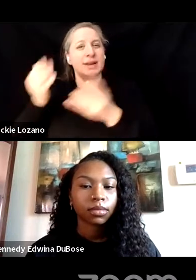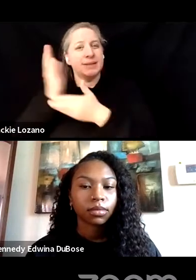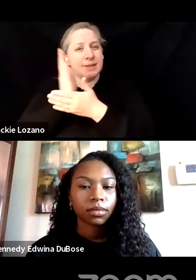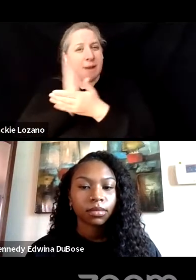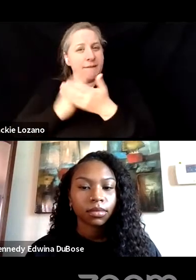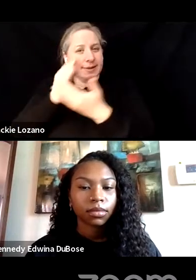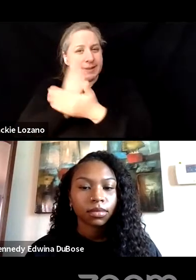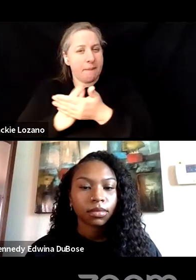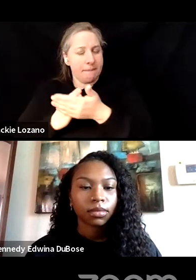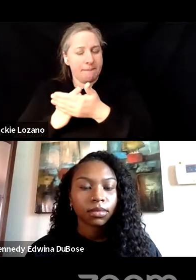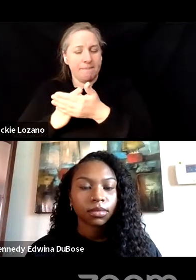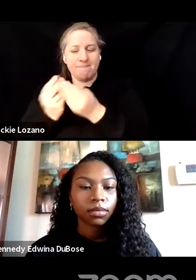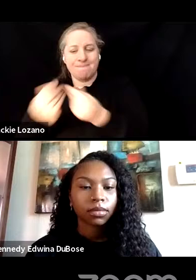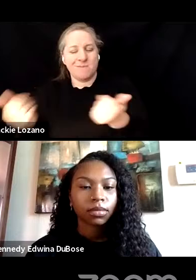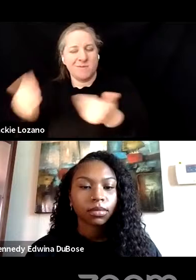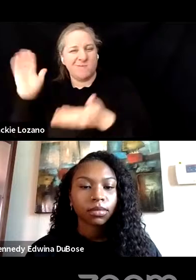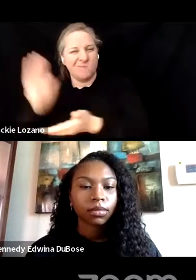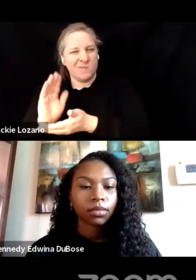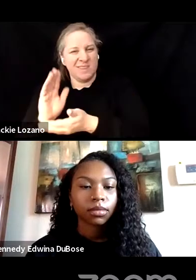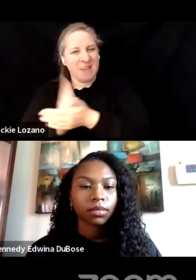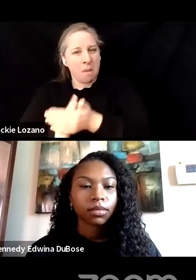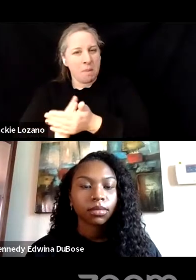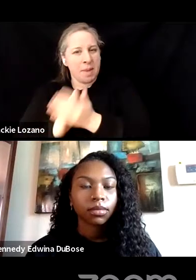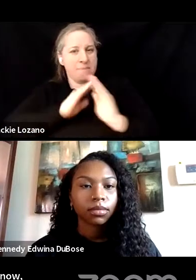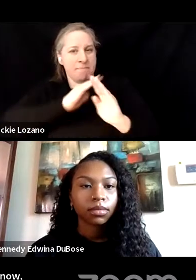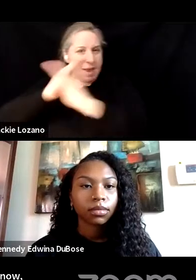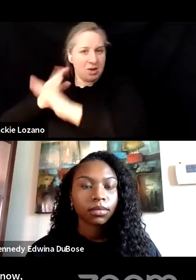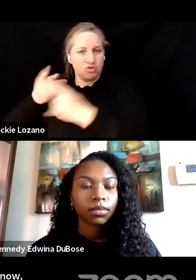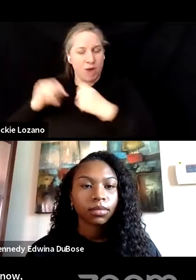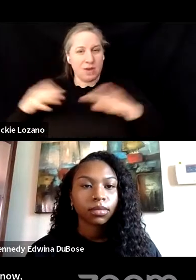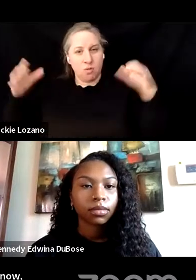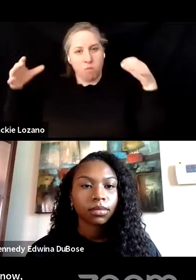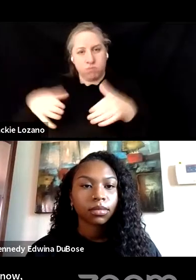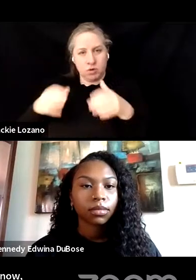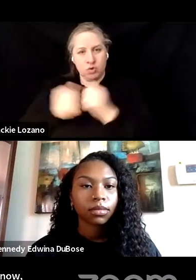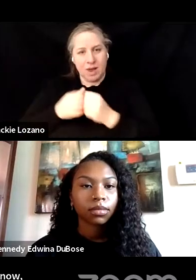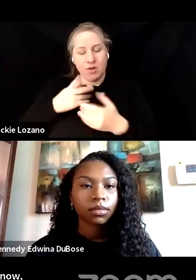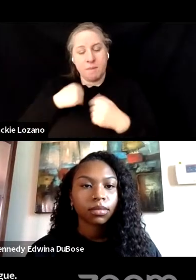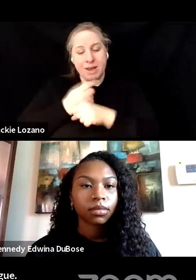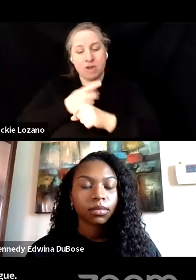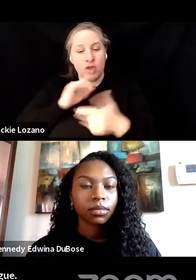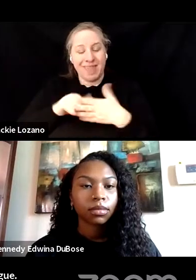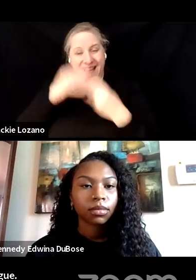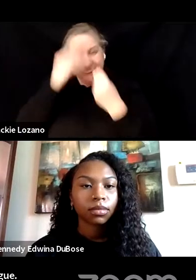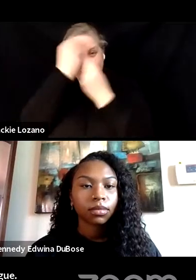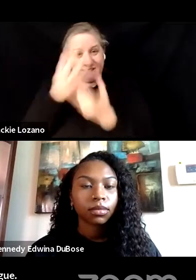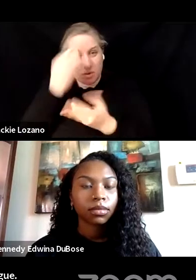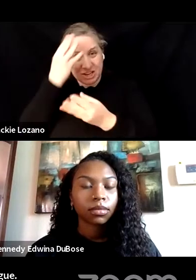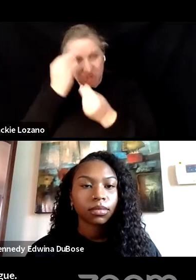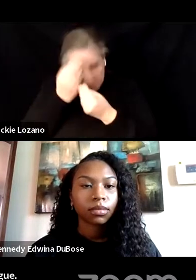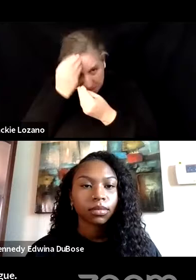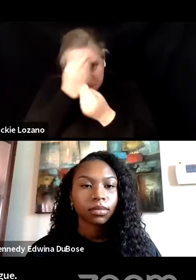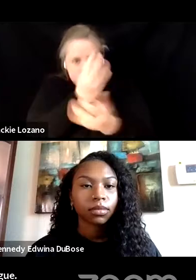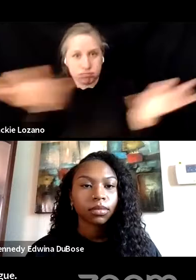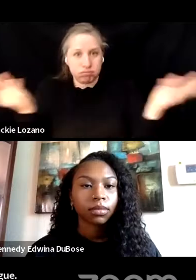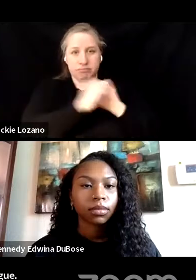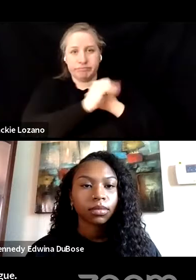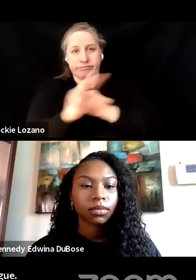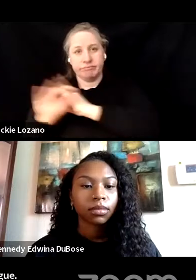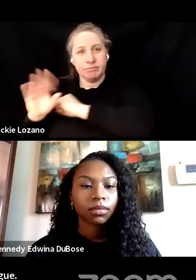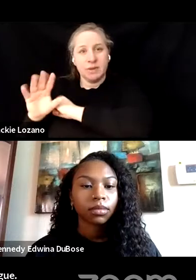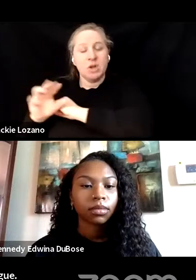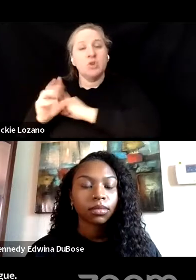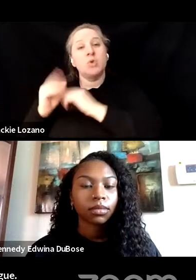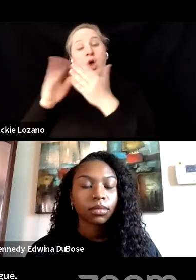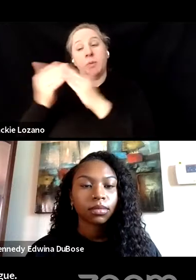barriers and get together so that we can make sure that the information is out there. So yeah, community leaders need to work